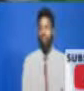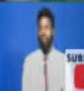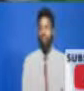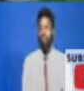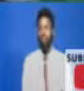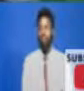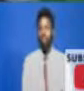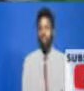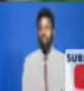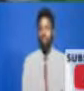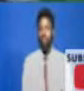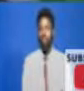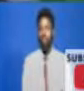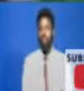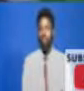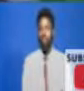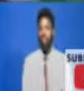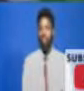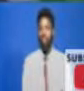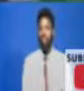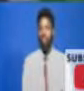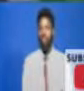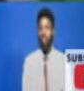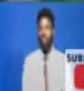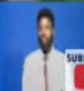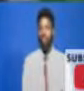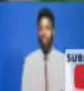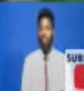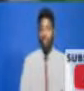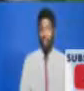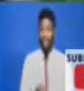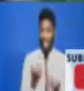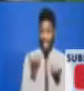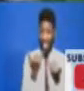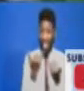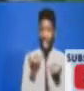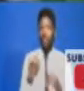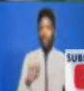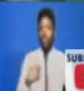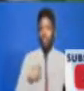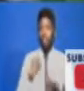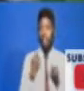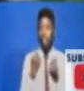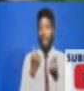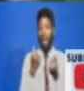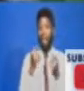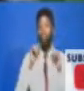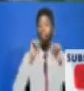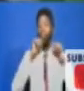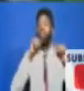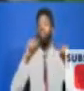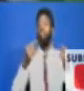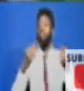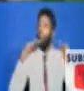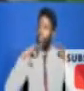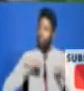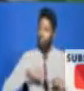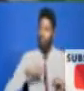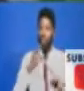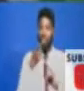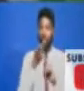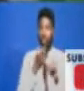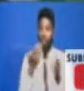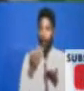My current incomes is the money that I get out of rental